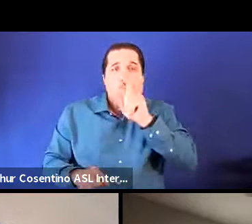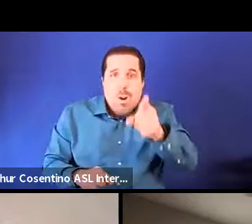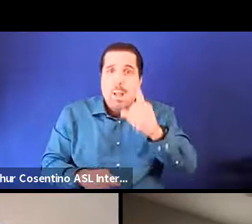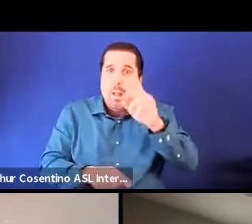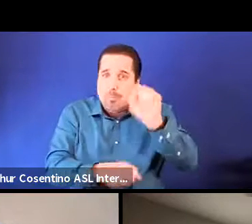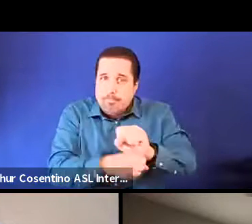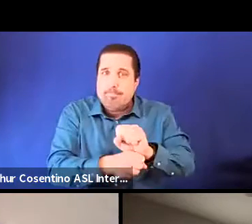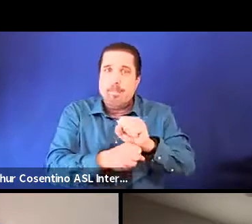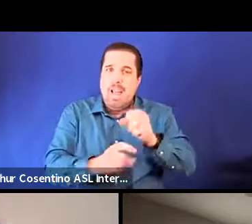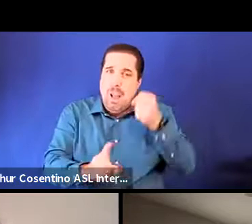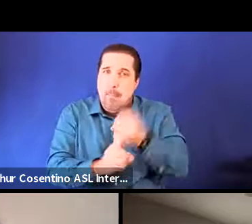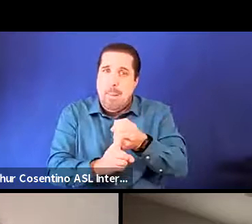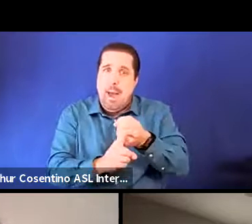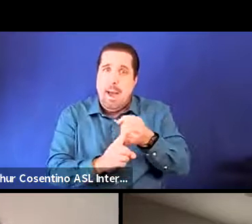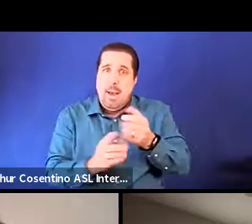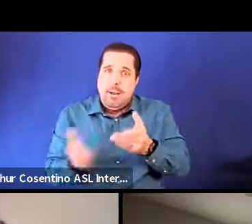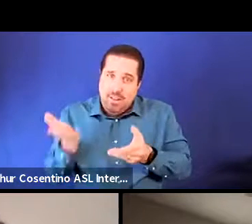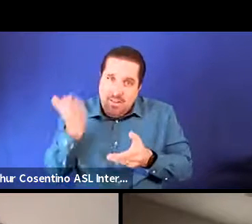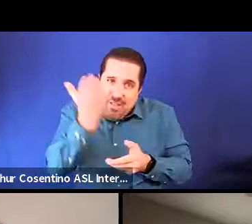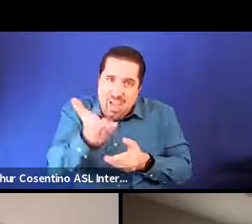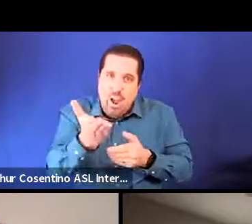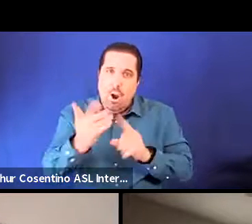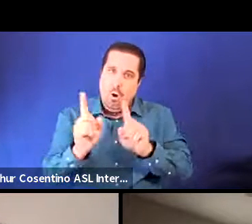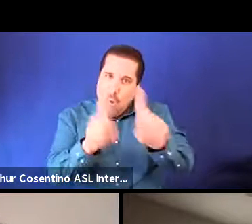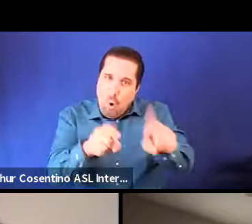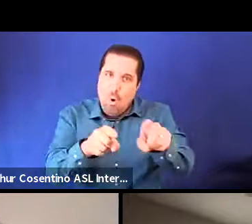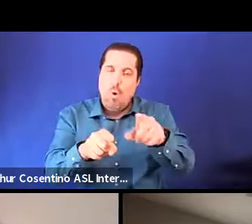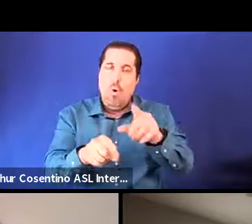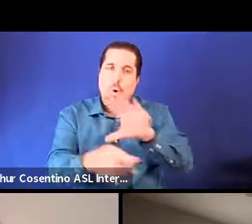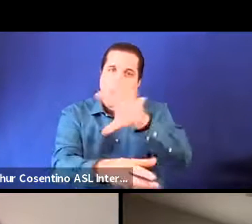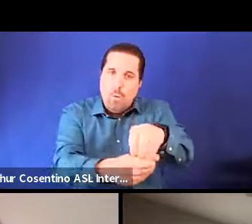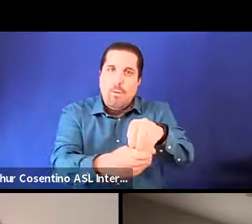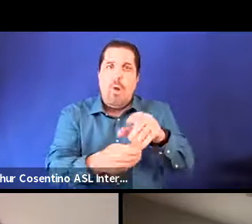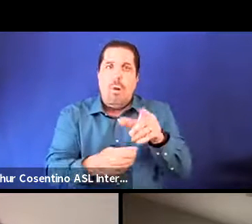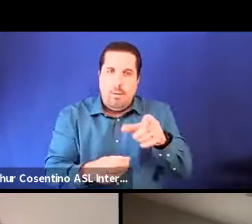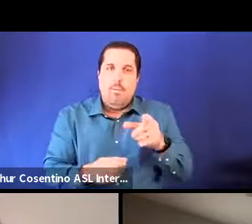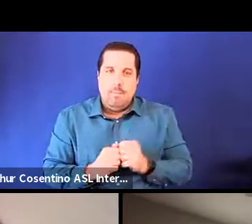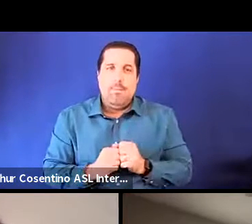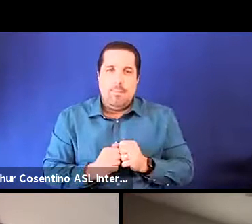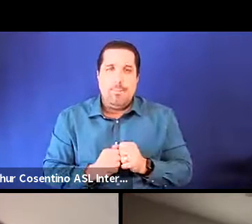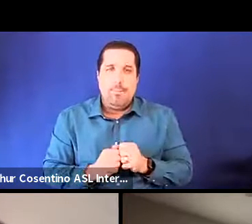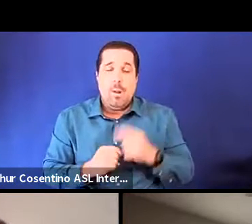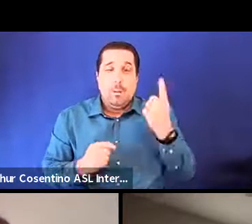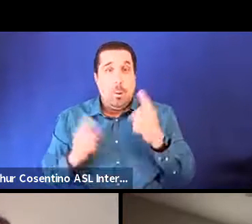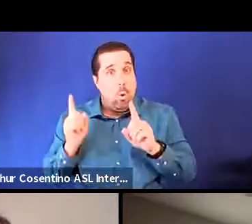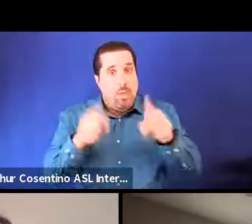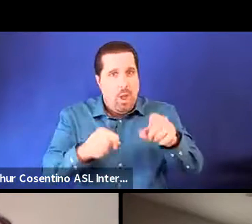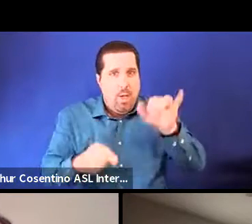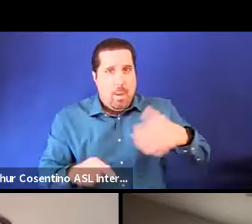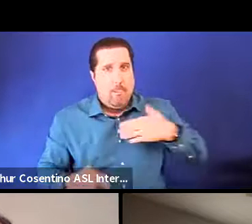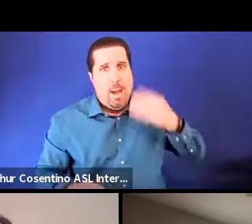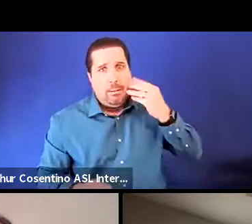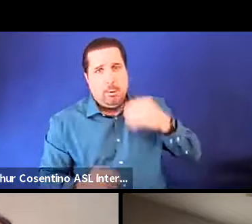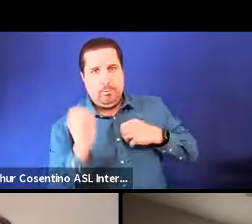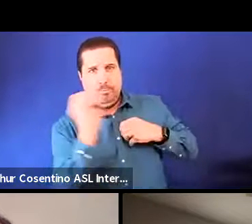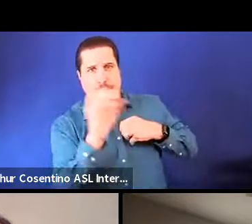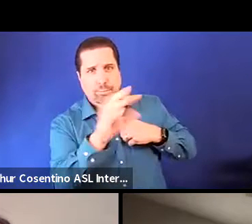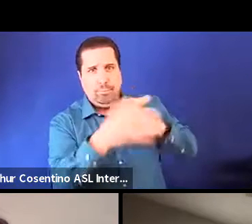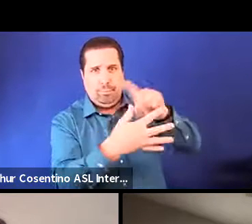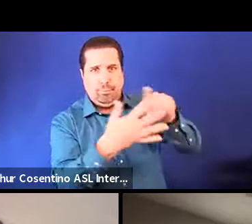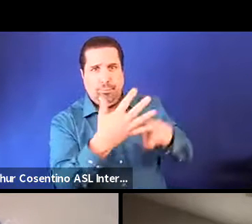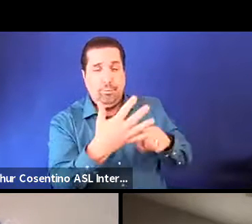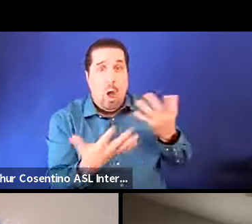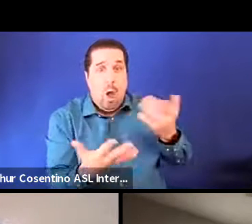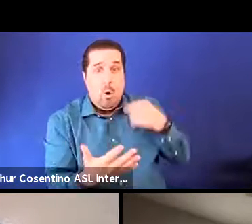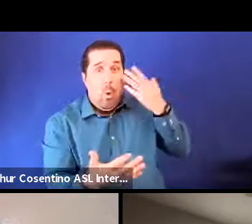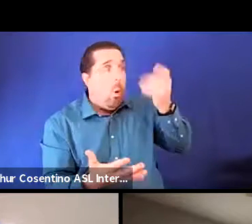share. It's not always about getting somebody that's just from community, but somebody that's impacted, somebody that can go and say, this is my experience. I don't know what to tell you. This is what